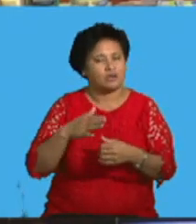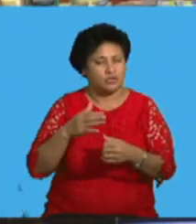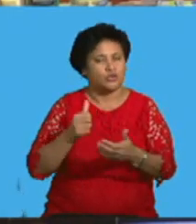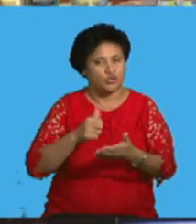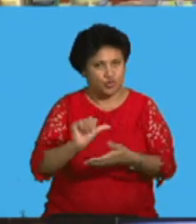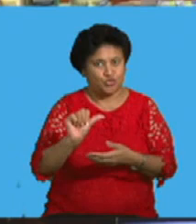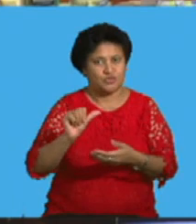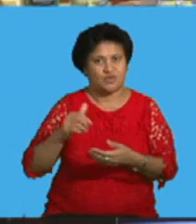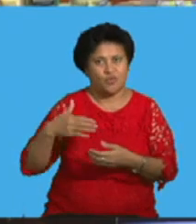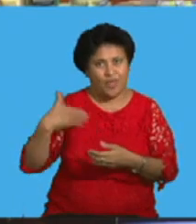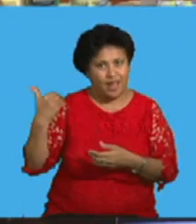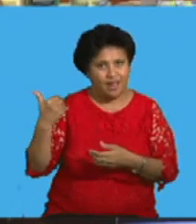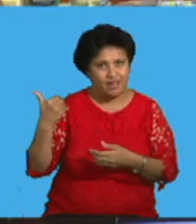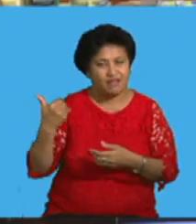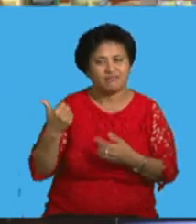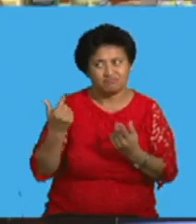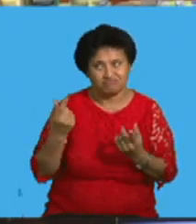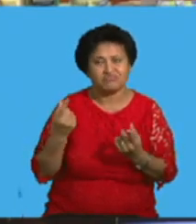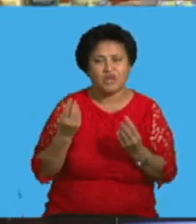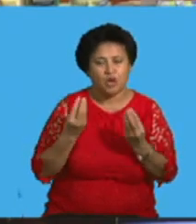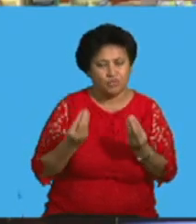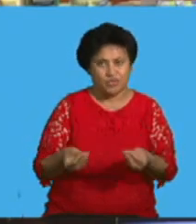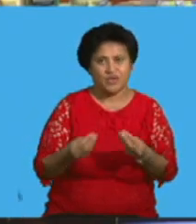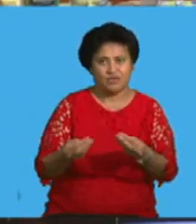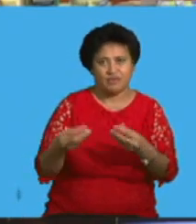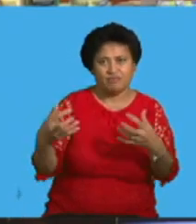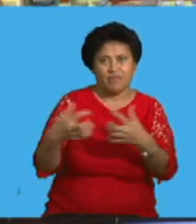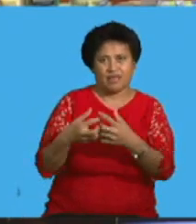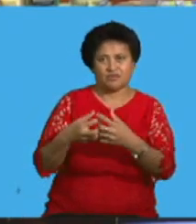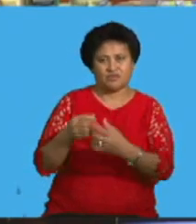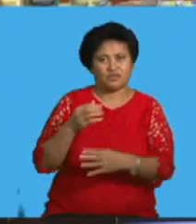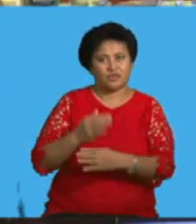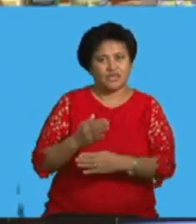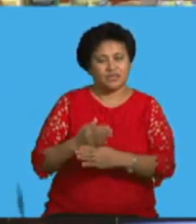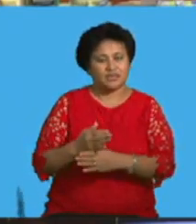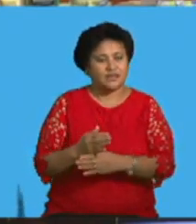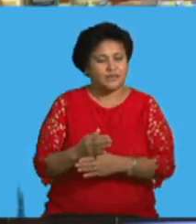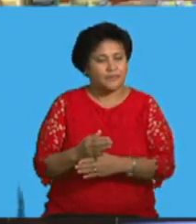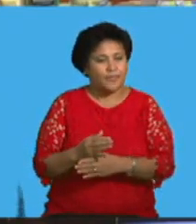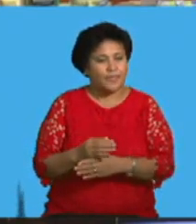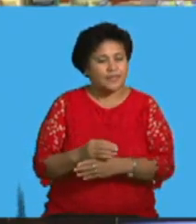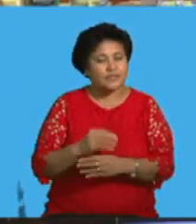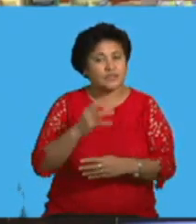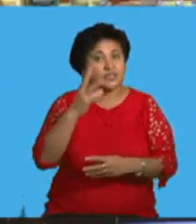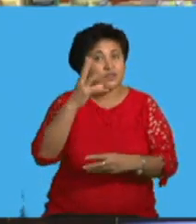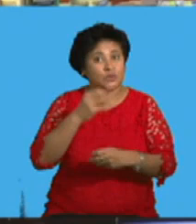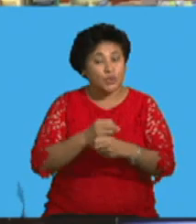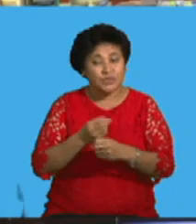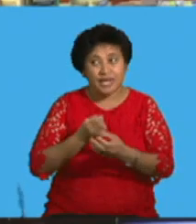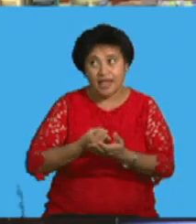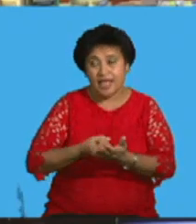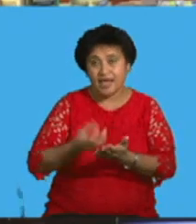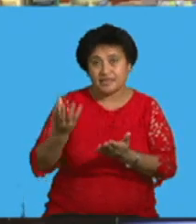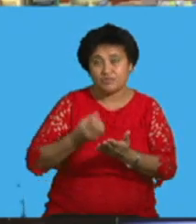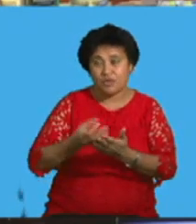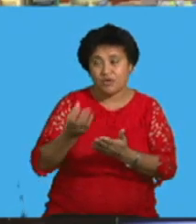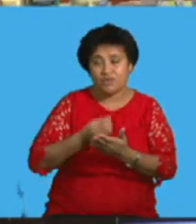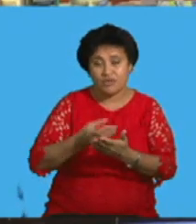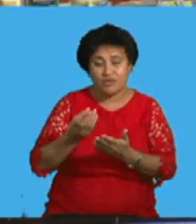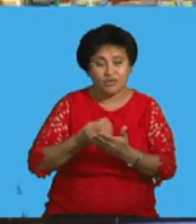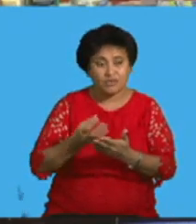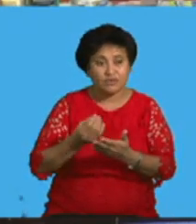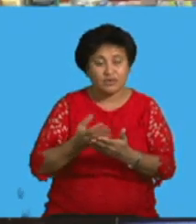firms have been implementing their projects in a timely manner. Total export earnings for the